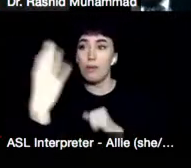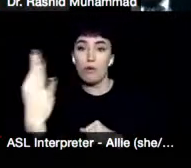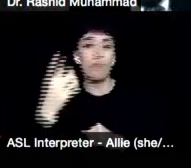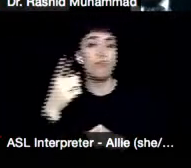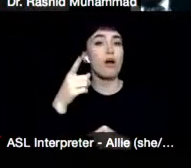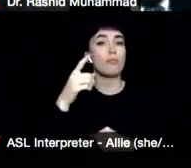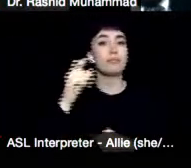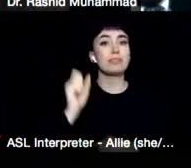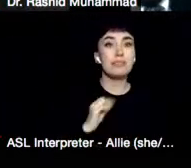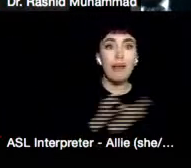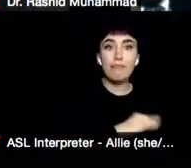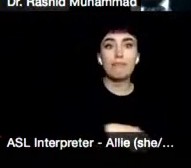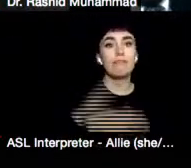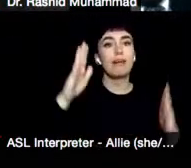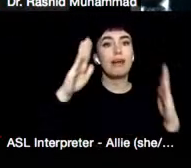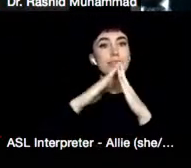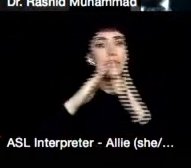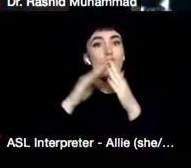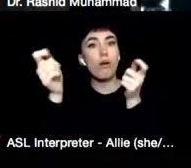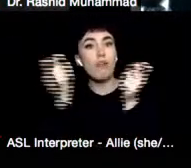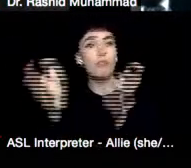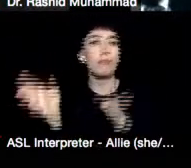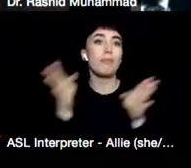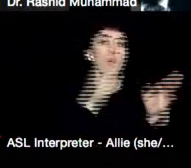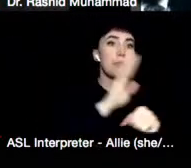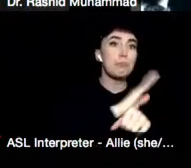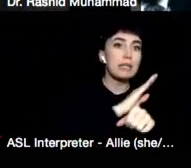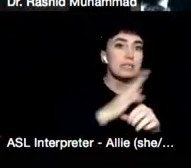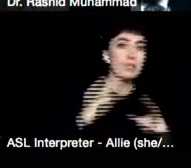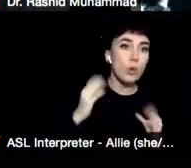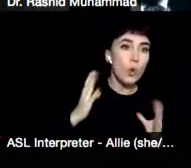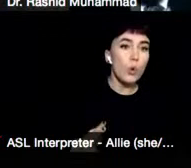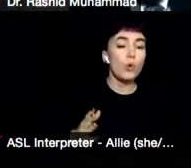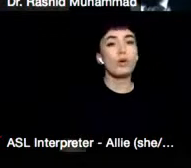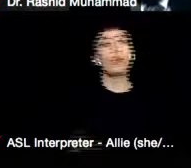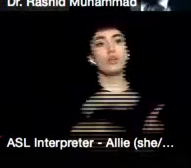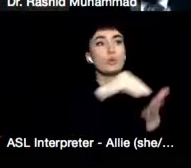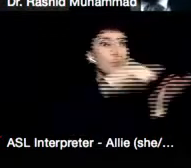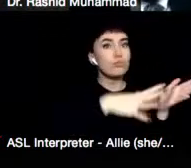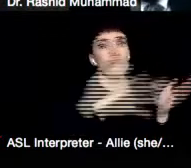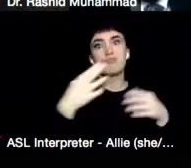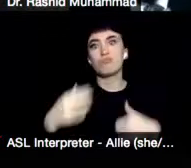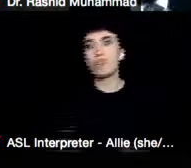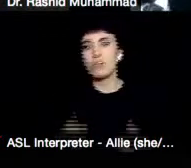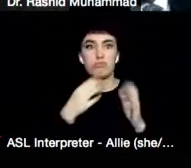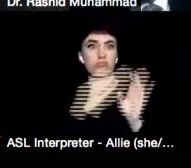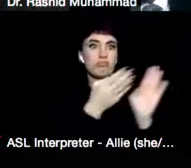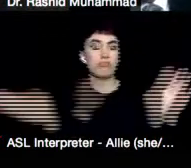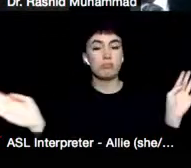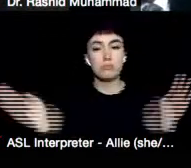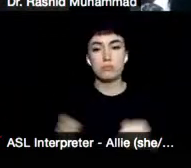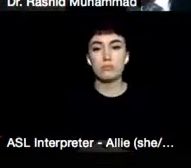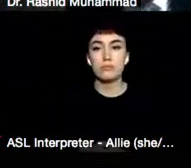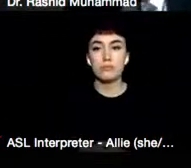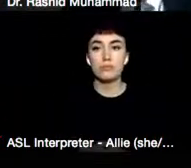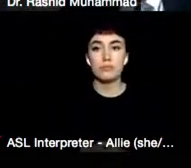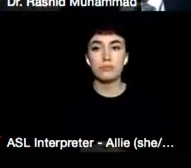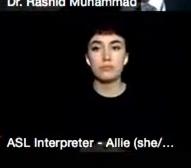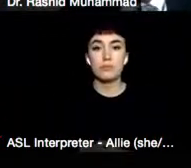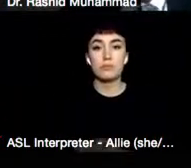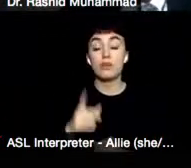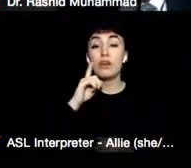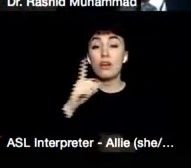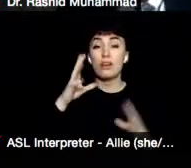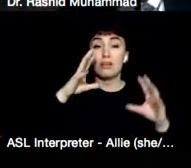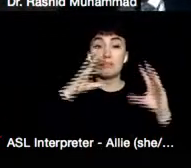business owners, students, and residents. Through these meetings that we had with the community,